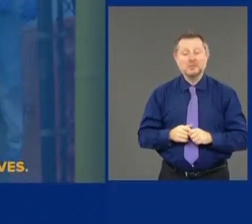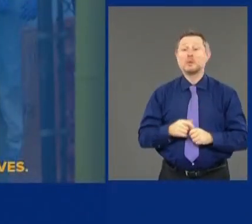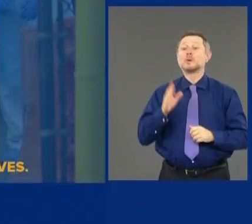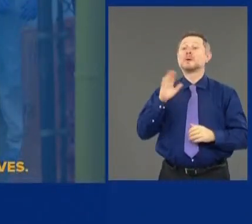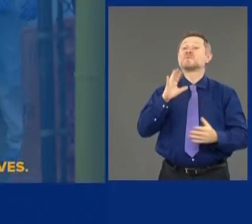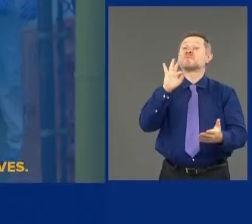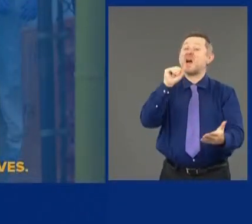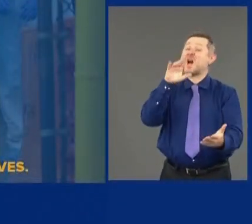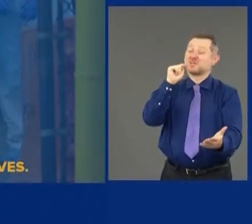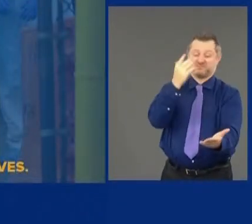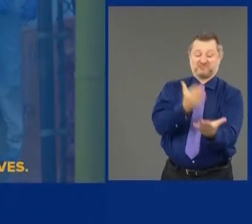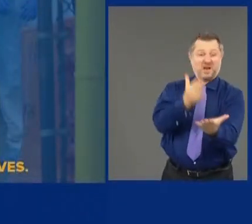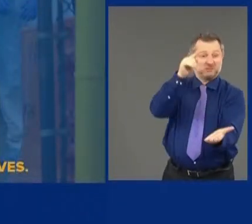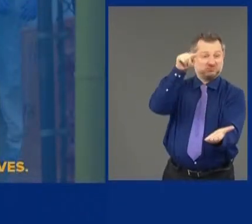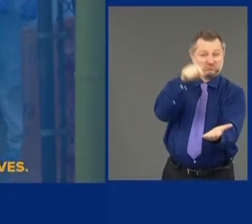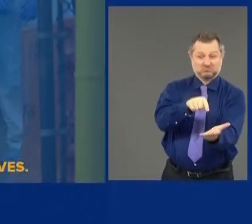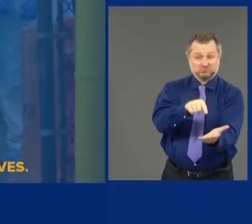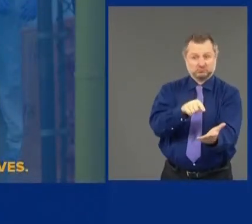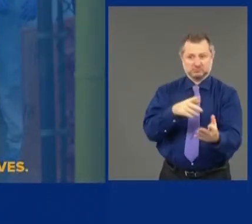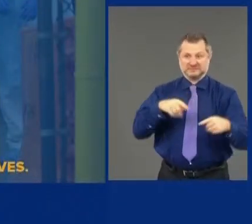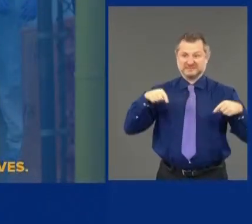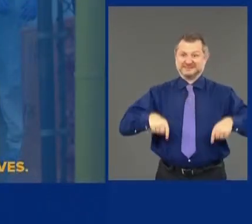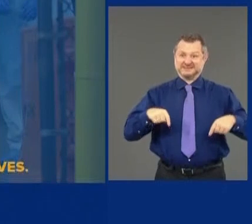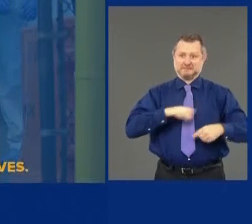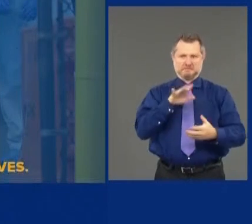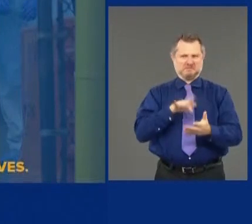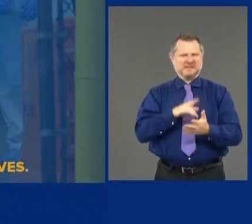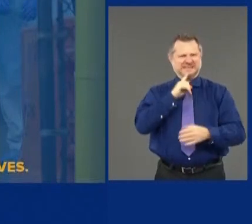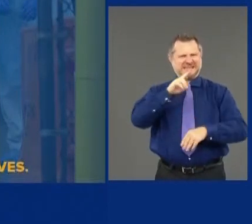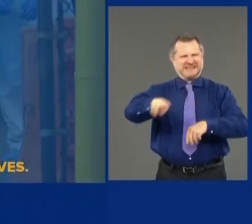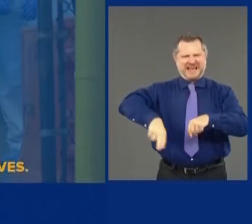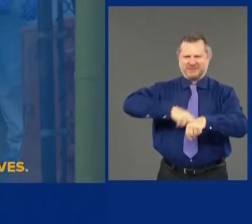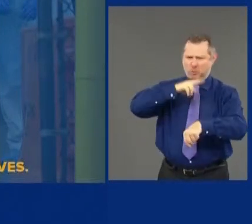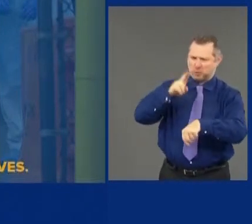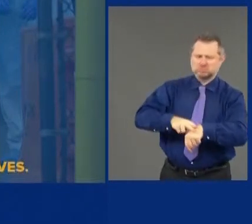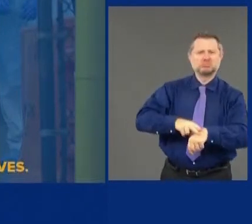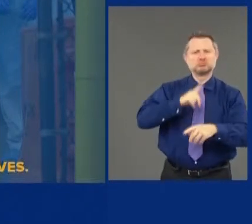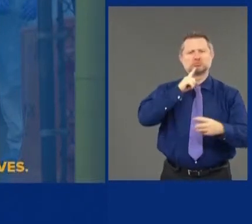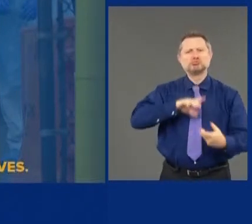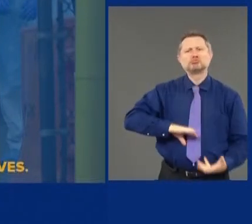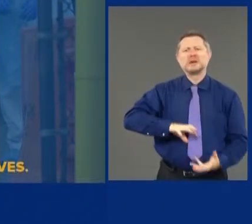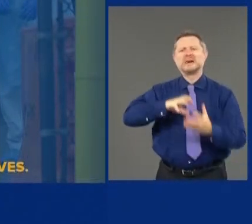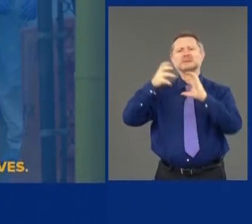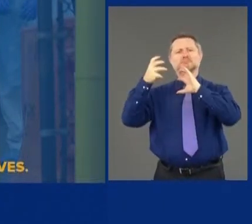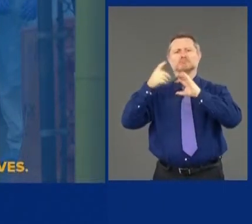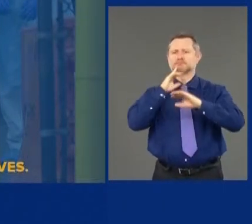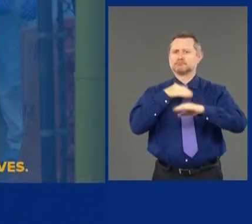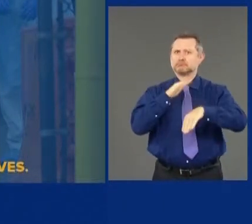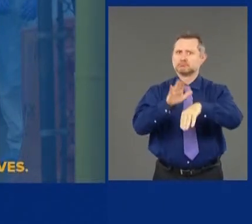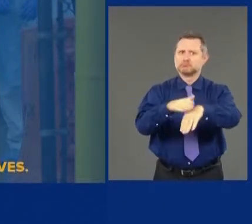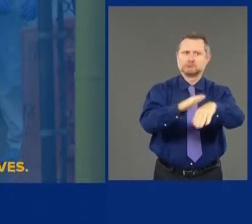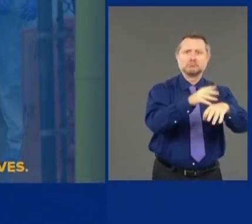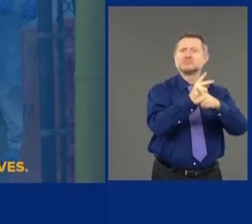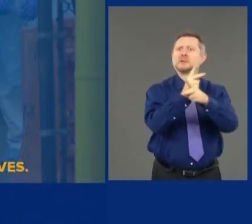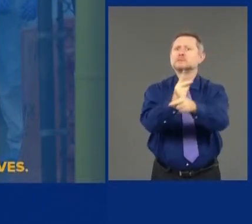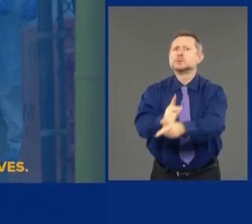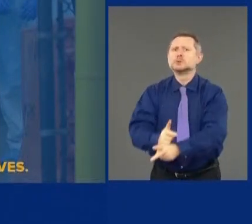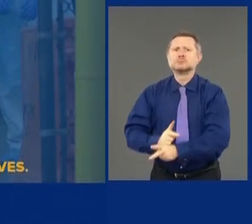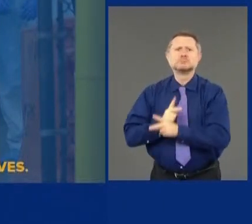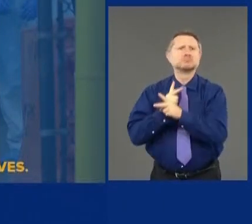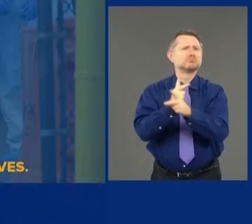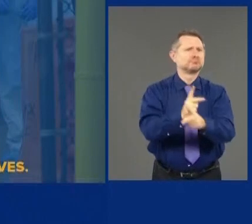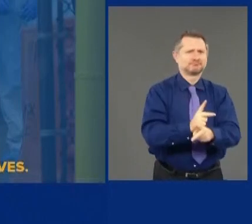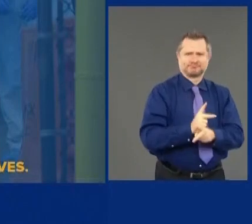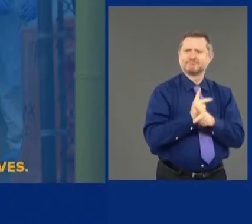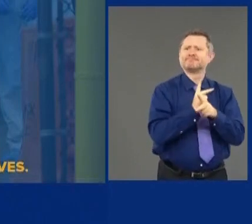Facts. We're in the middle of a national crisis, and we have to be careful. We have to be careful.